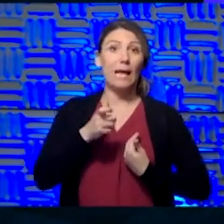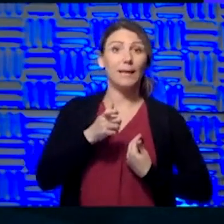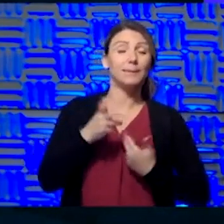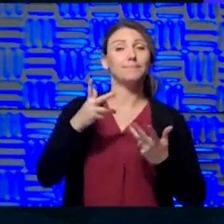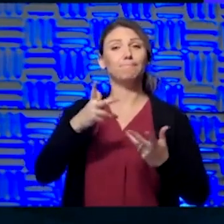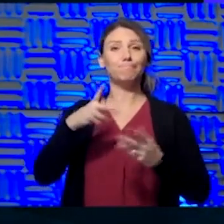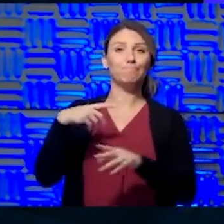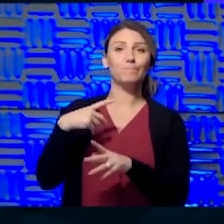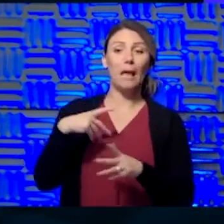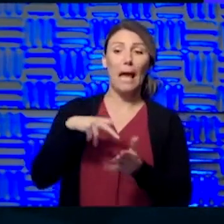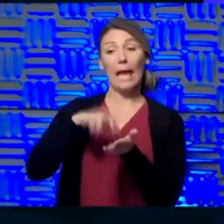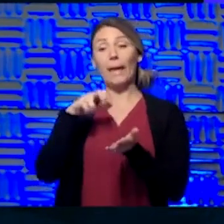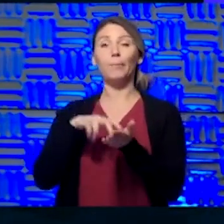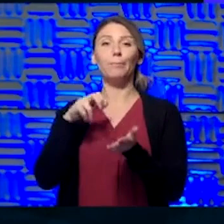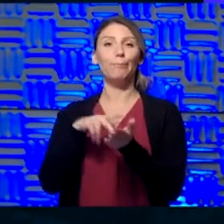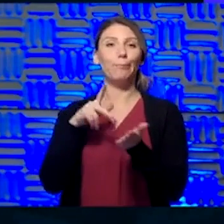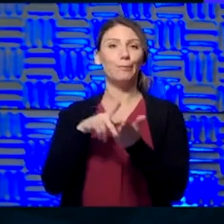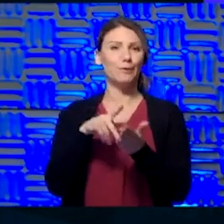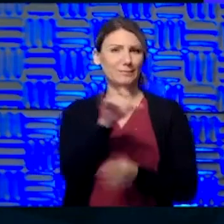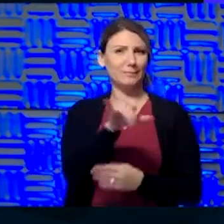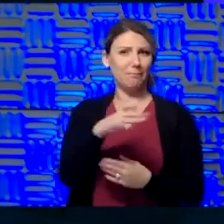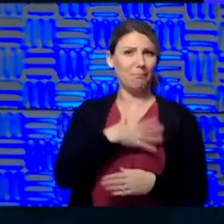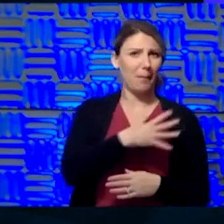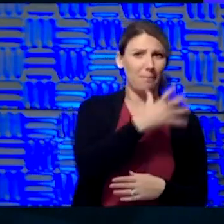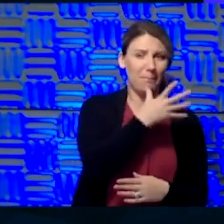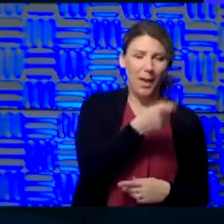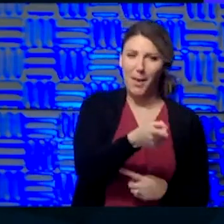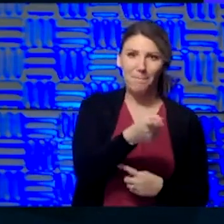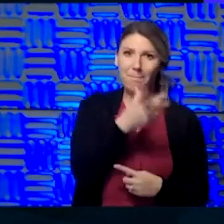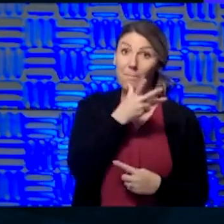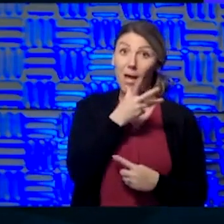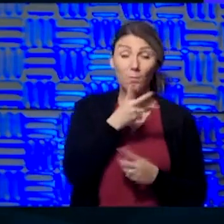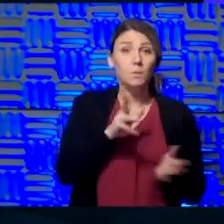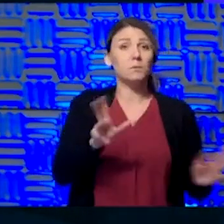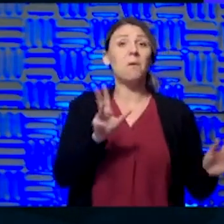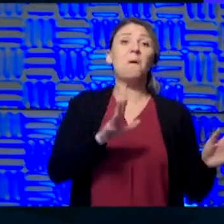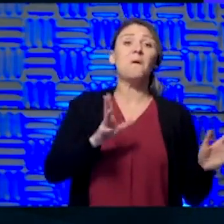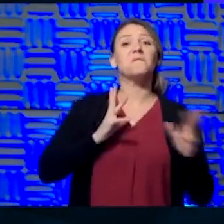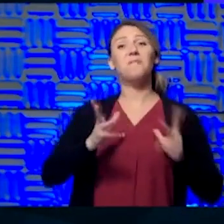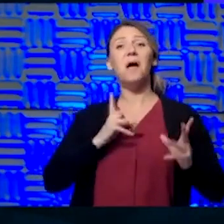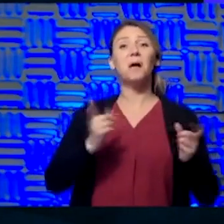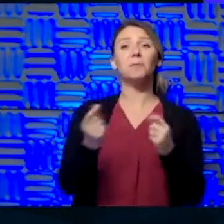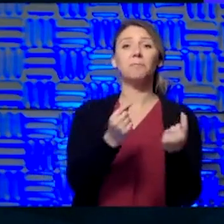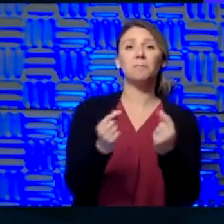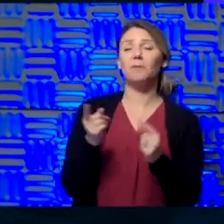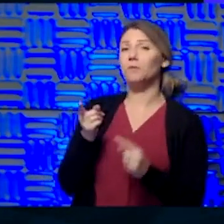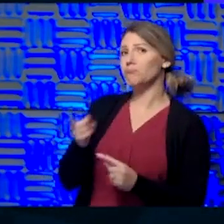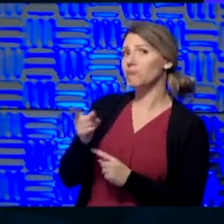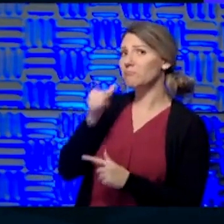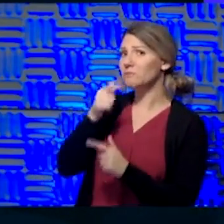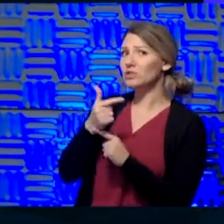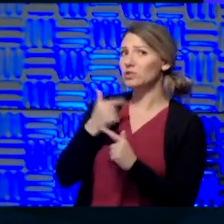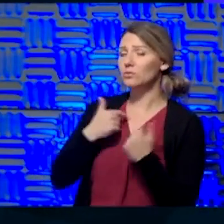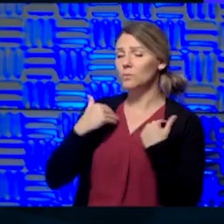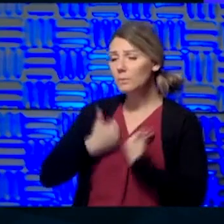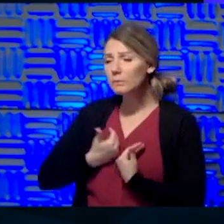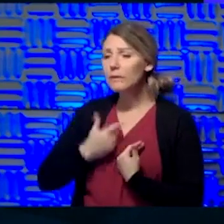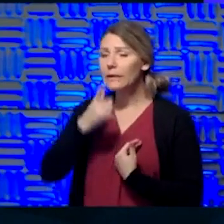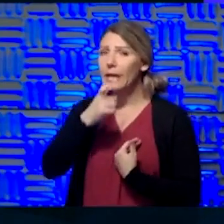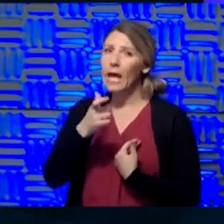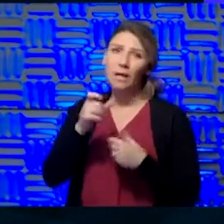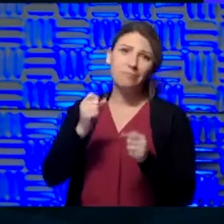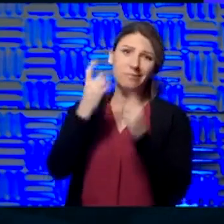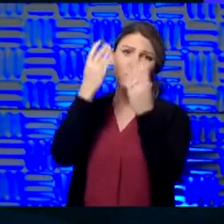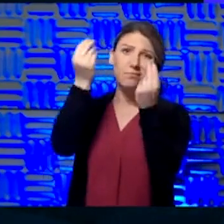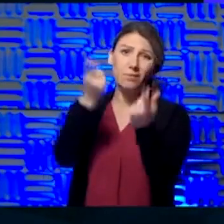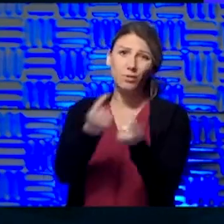very surprising. But she was very fatigued, and she really couldn't get out of bed much, but she was still doing pretty well.